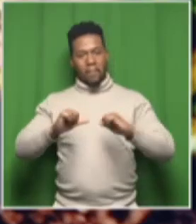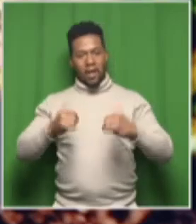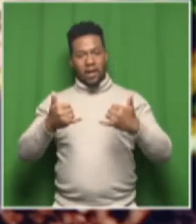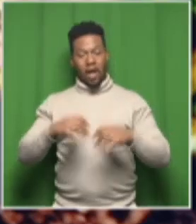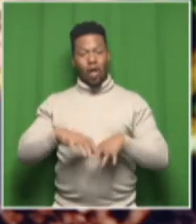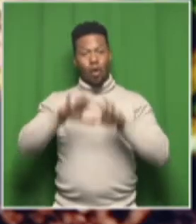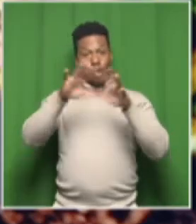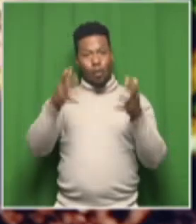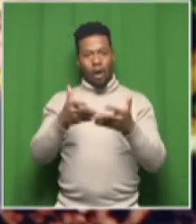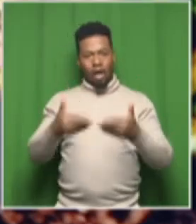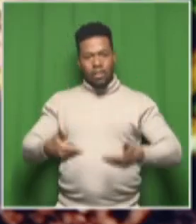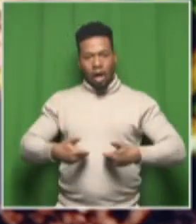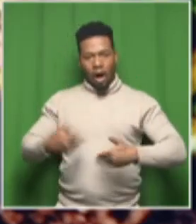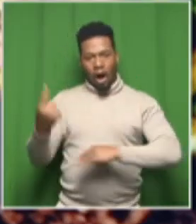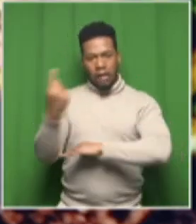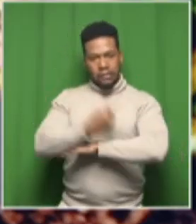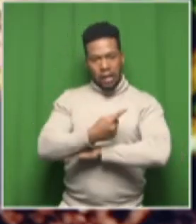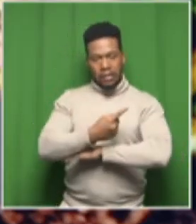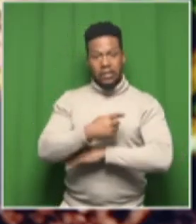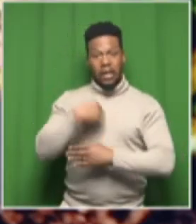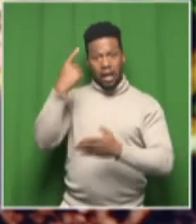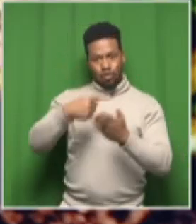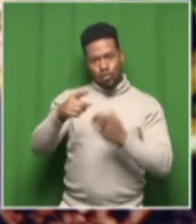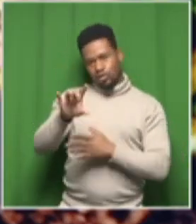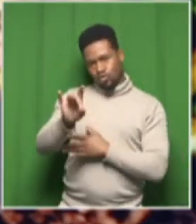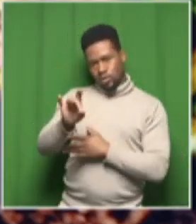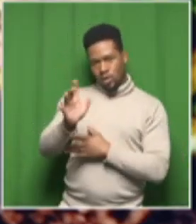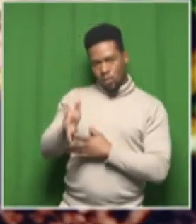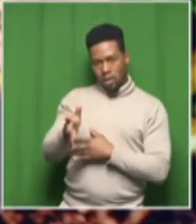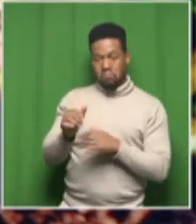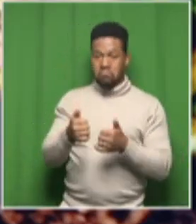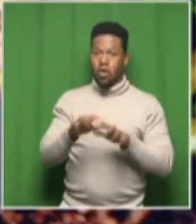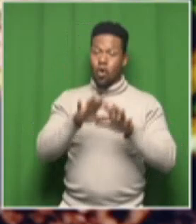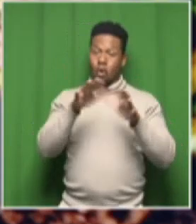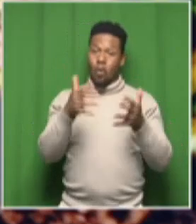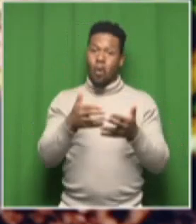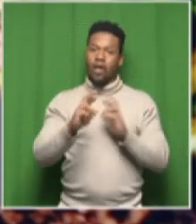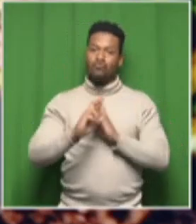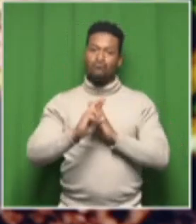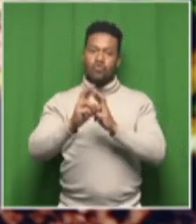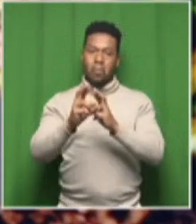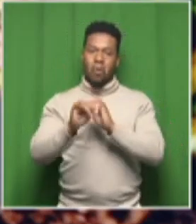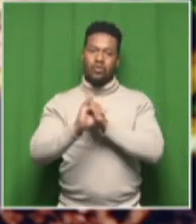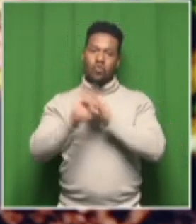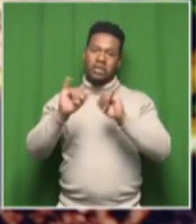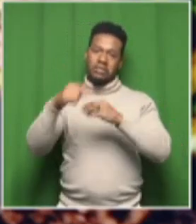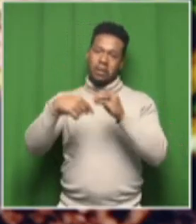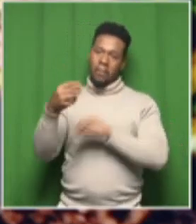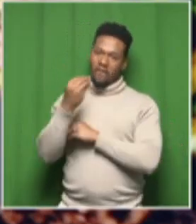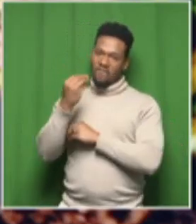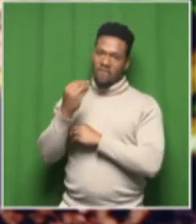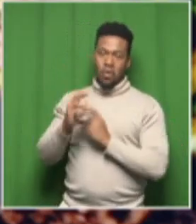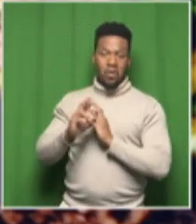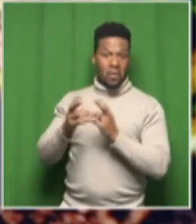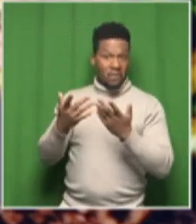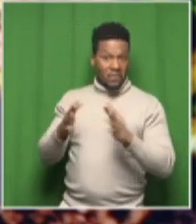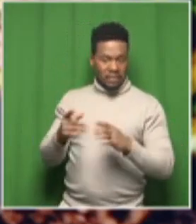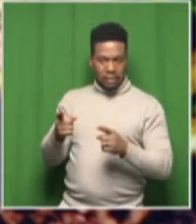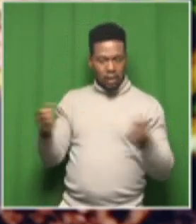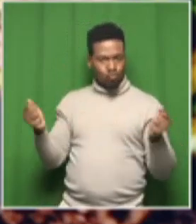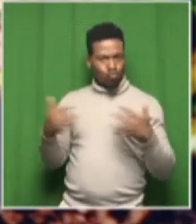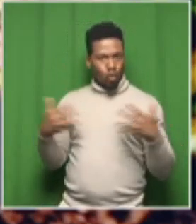World Hunger Day approaches on Tuesday next week. The Global Report on Food Crisis 2023 reported a shocking increase in acute food